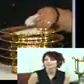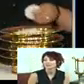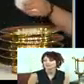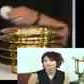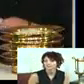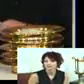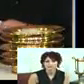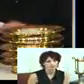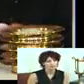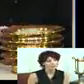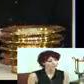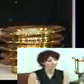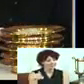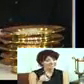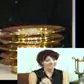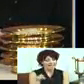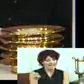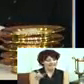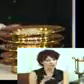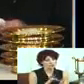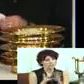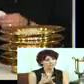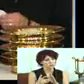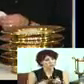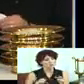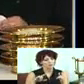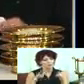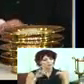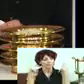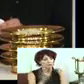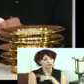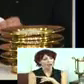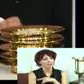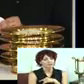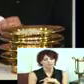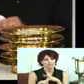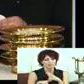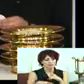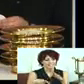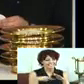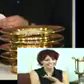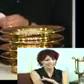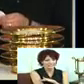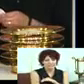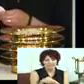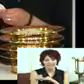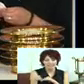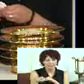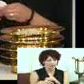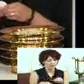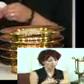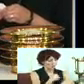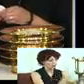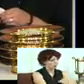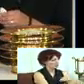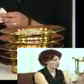On the night he was betrayed, he took the bread, broke it, blessed